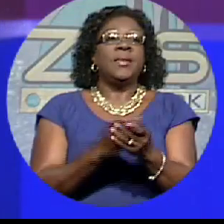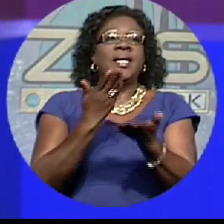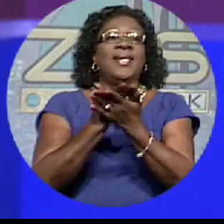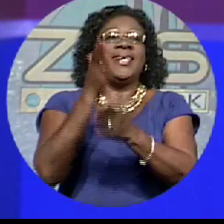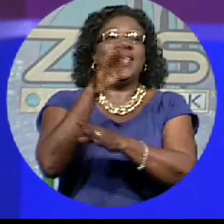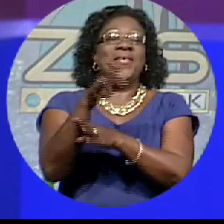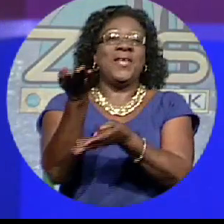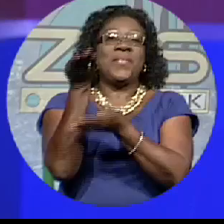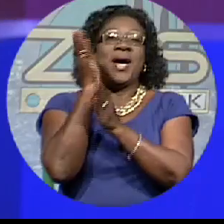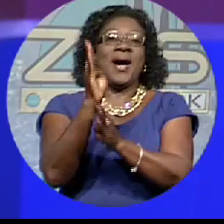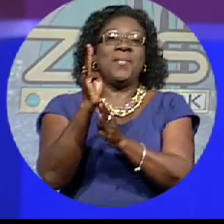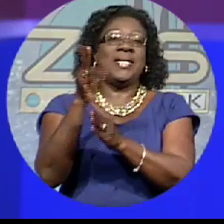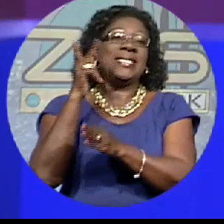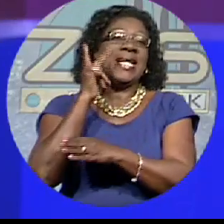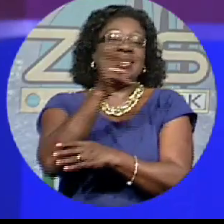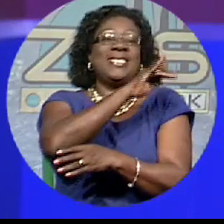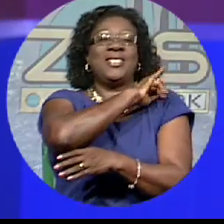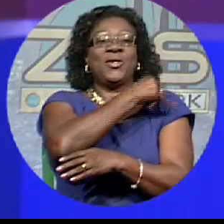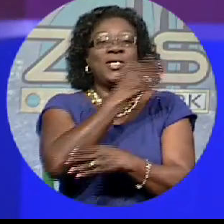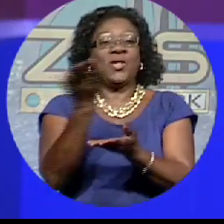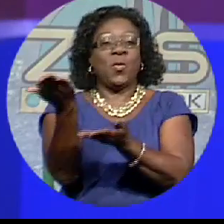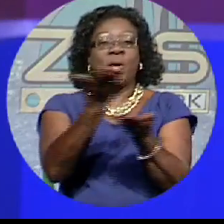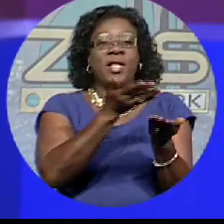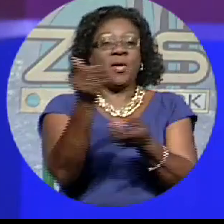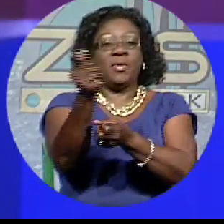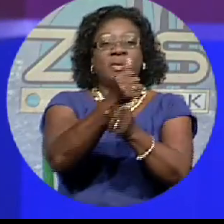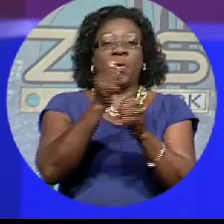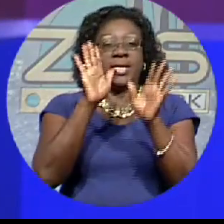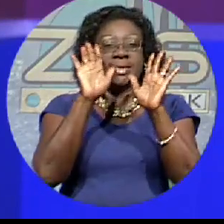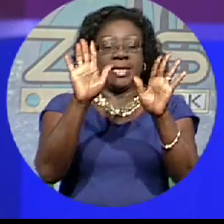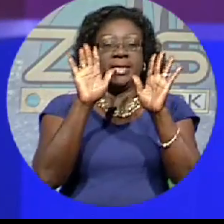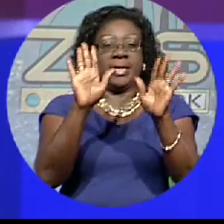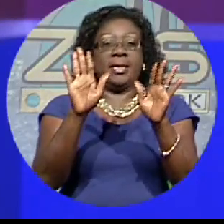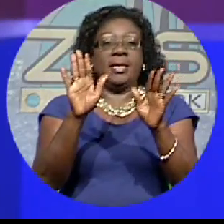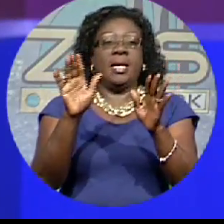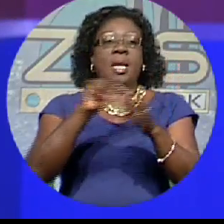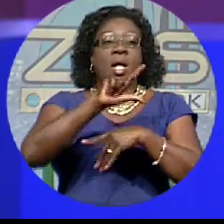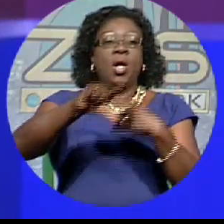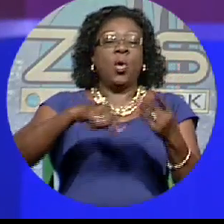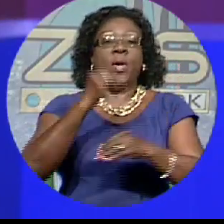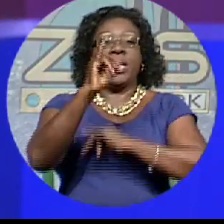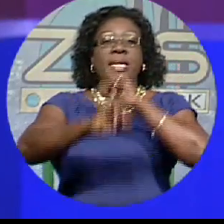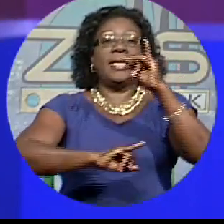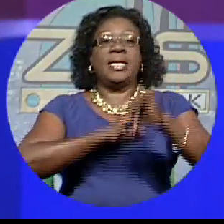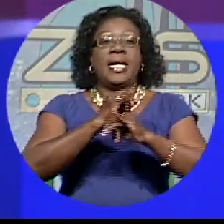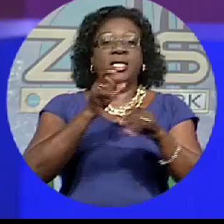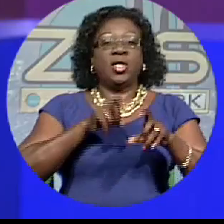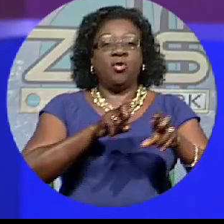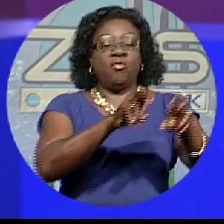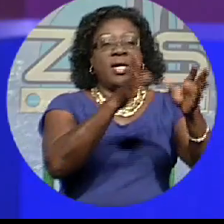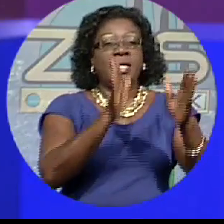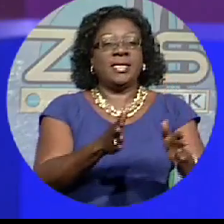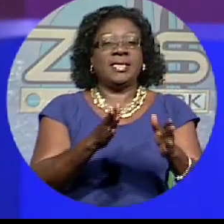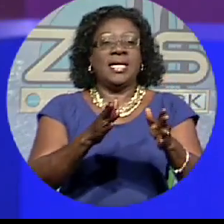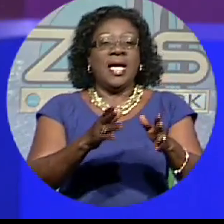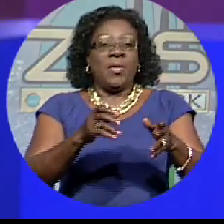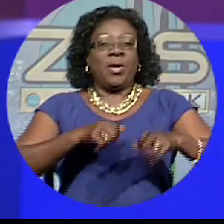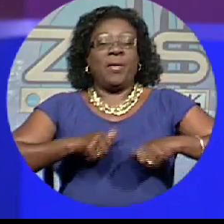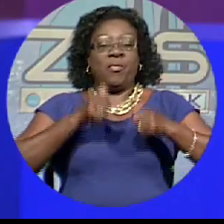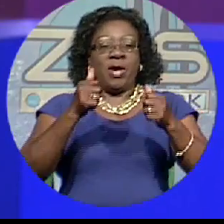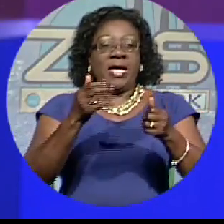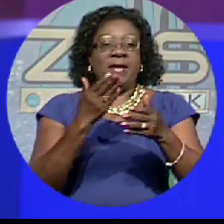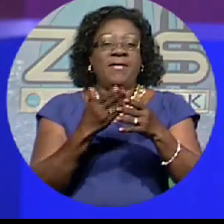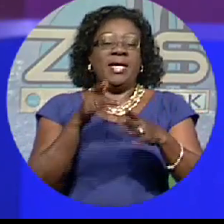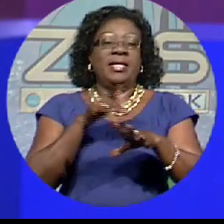Good evening, Bahamas. I'm Kelsey Johnson. Welcome to Sports Sunday. Local and international distance runners braved the inclement weather to get